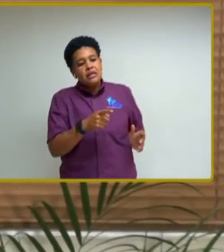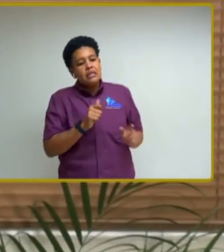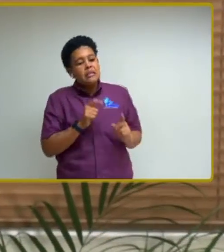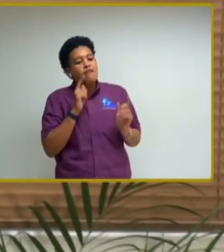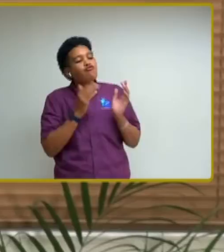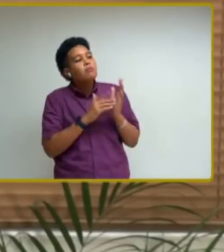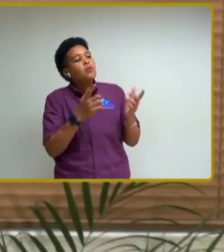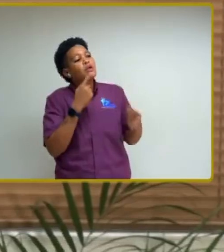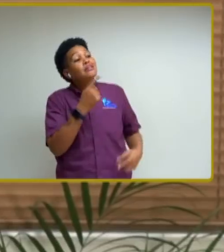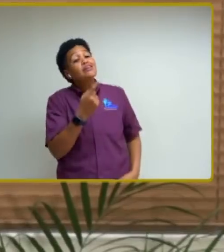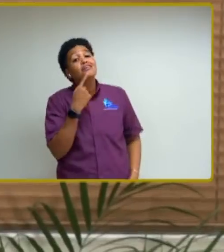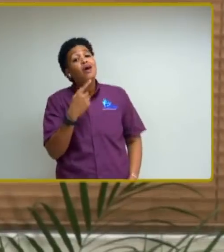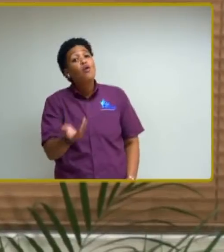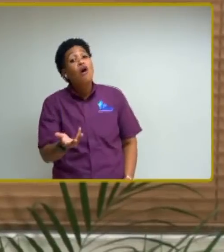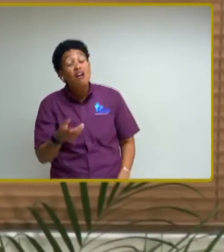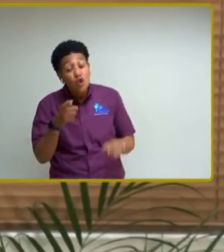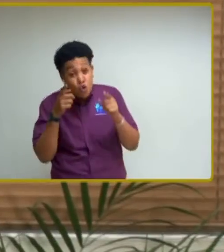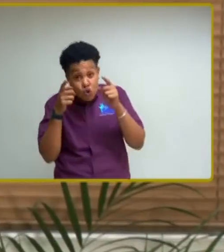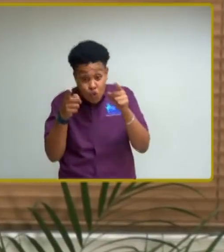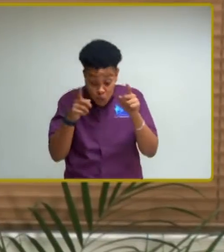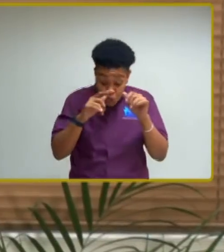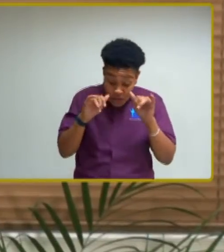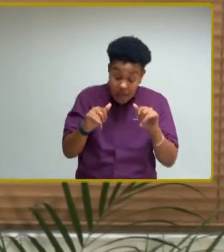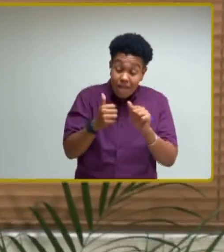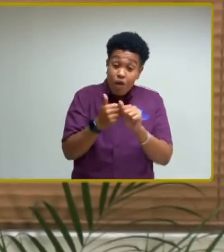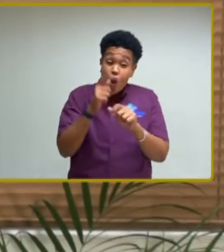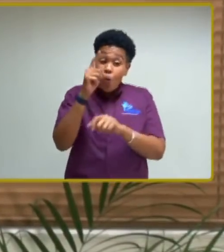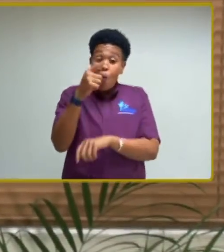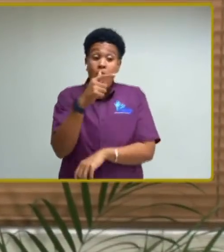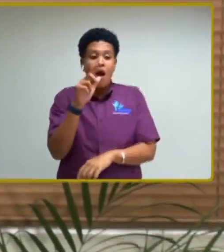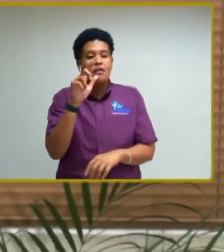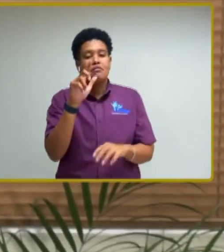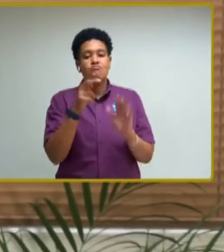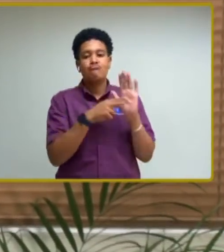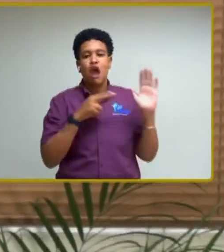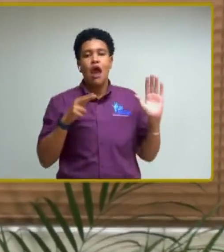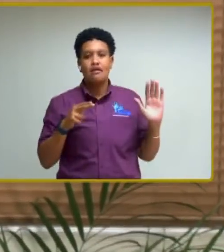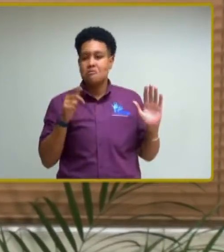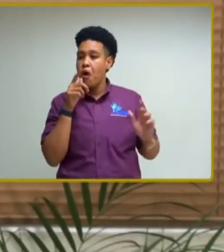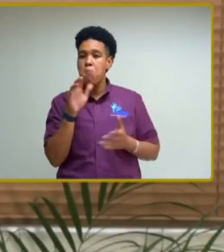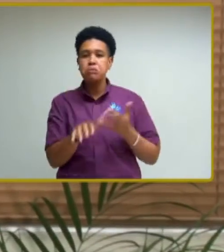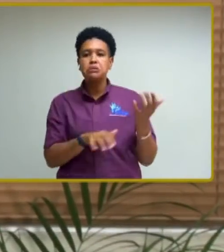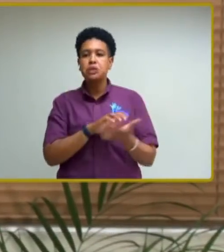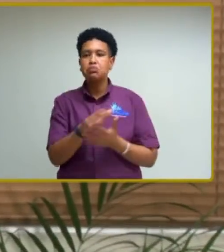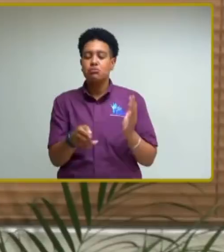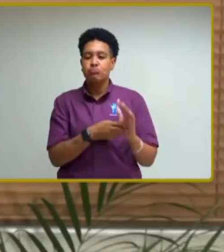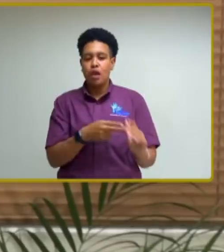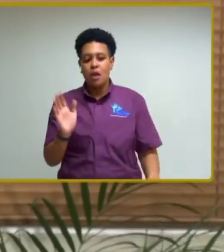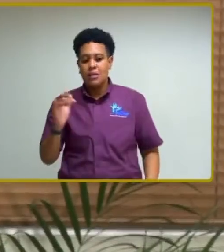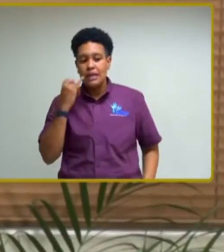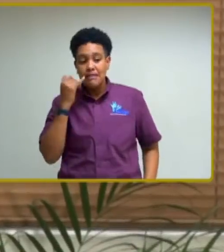repeating what they have said, is that you stick to one dose, one brand. So if you got the